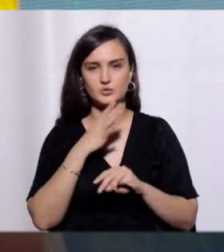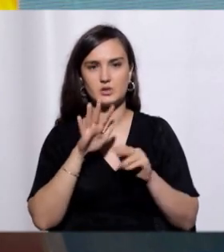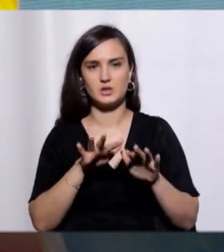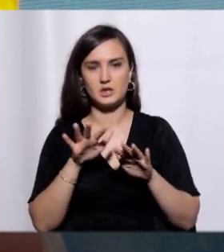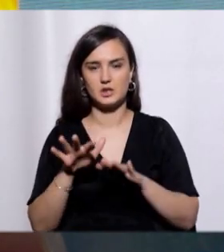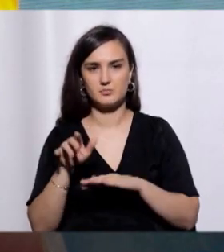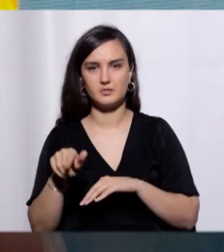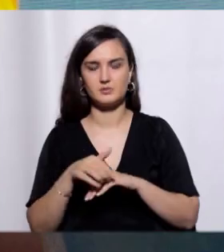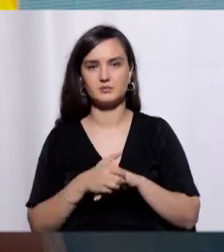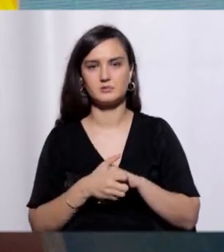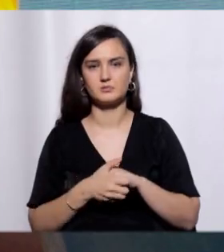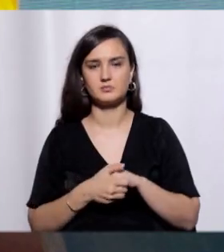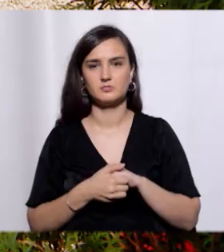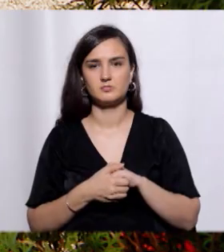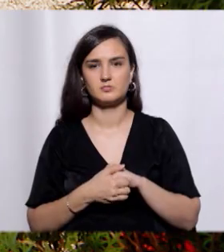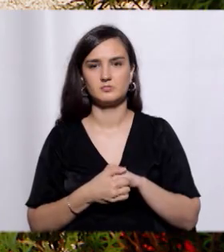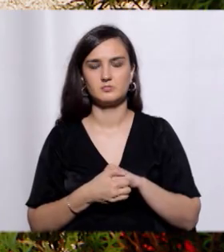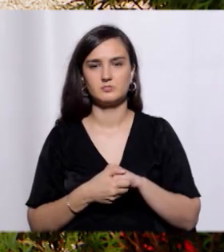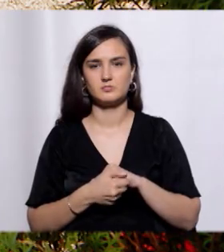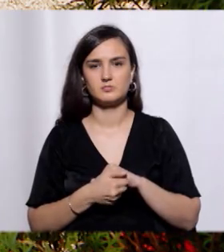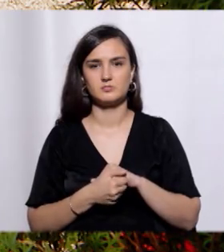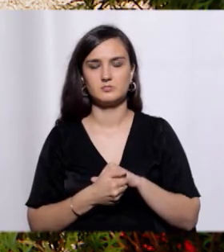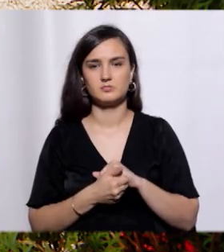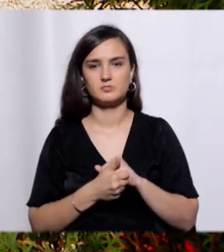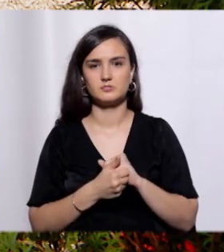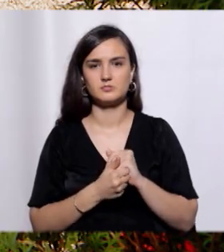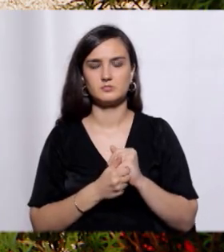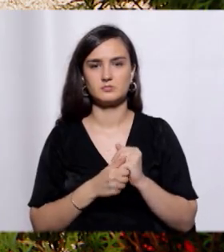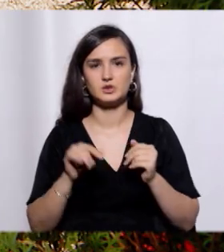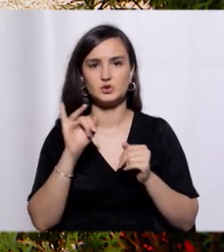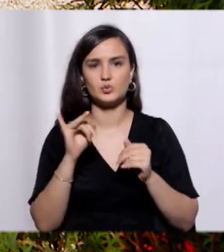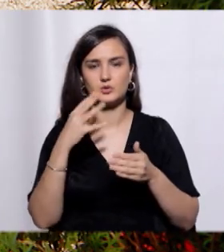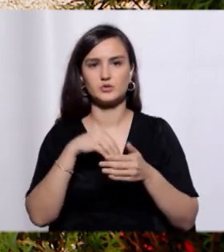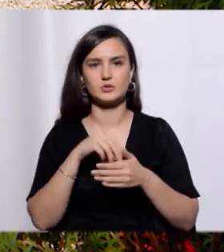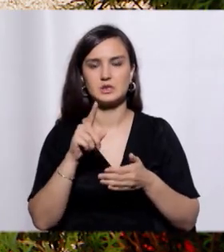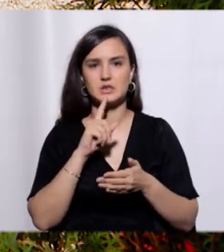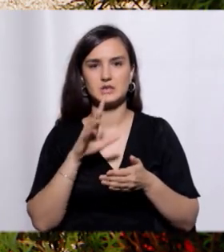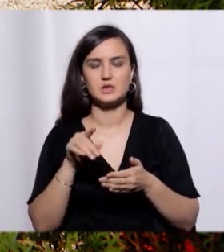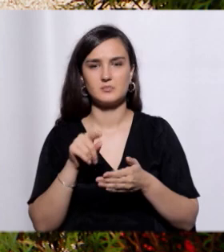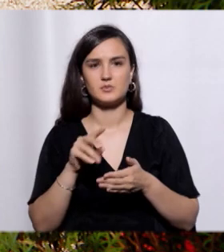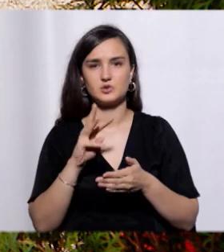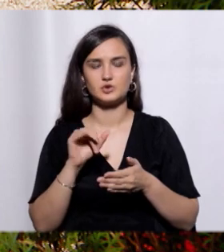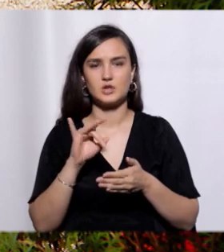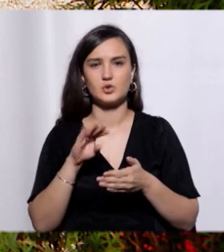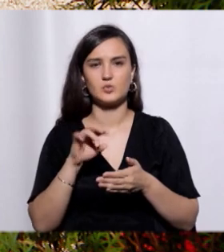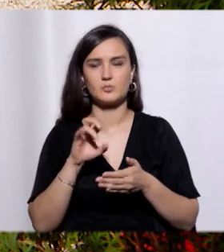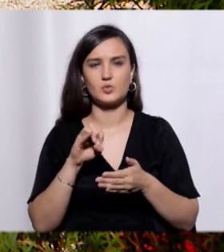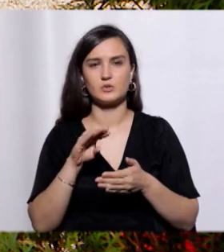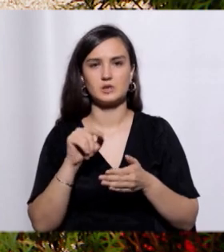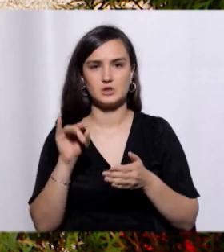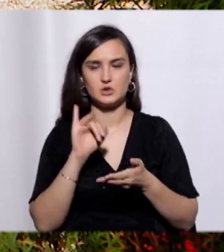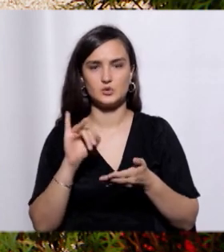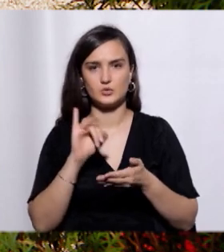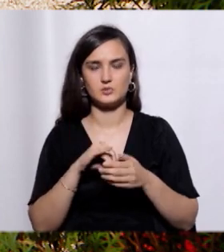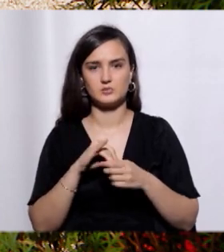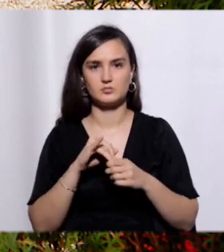earlier. And the setting as well adds a lot to the story. It wouldn't be a Charlotte Bronte story without